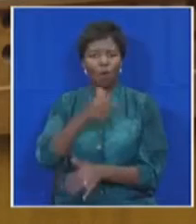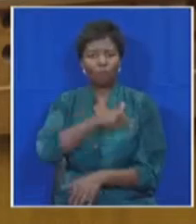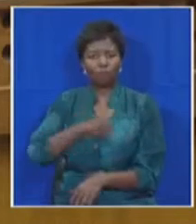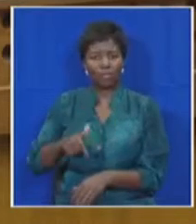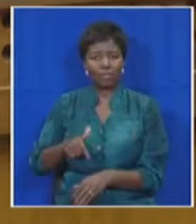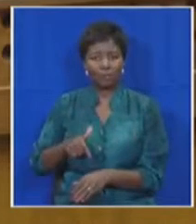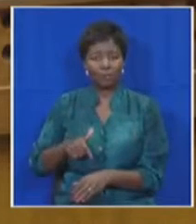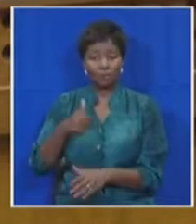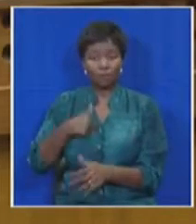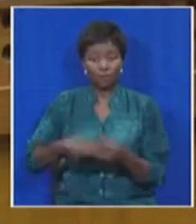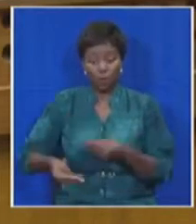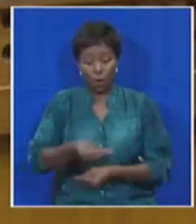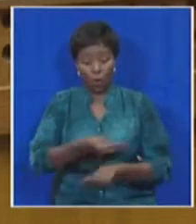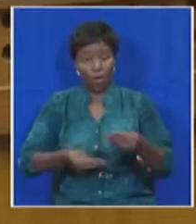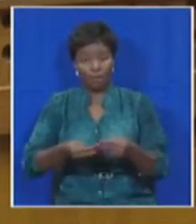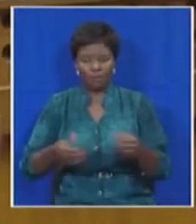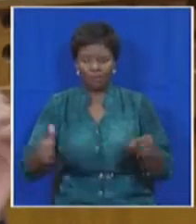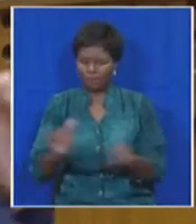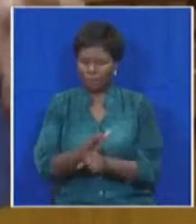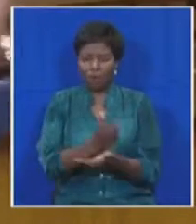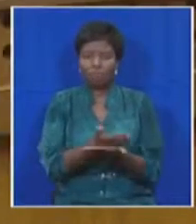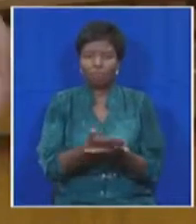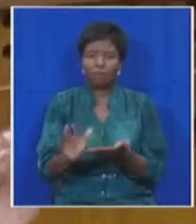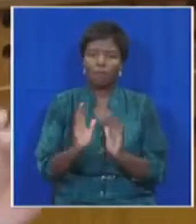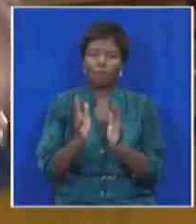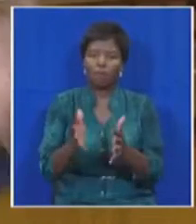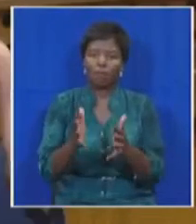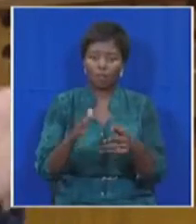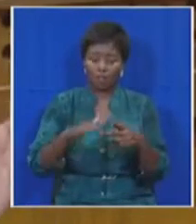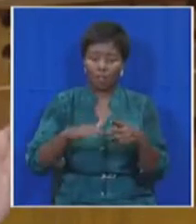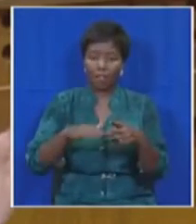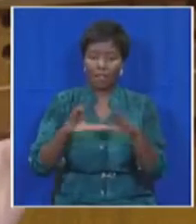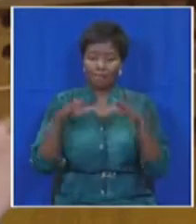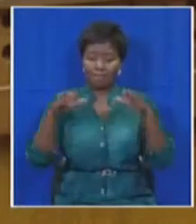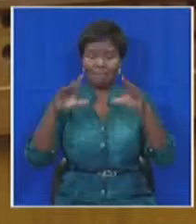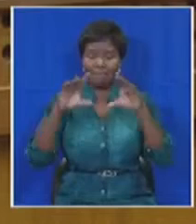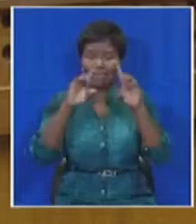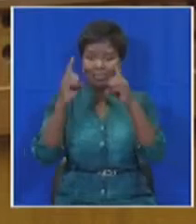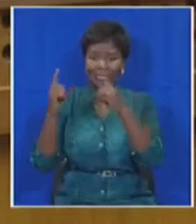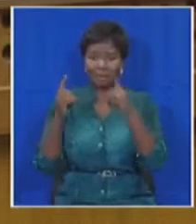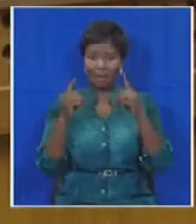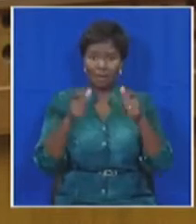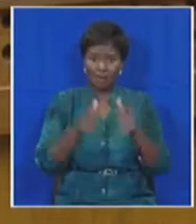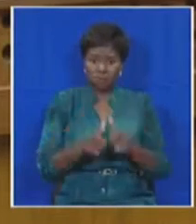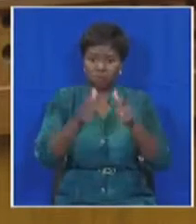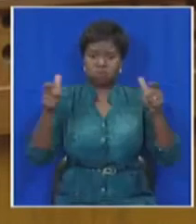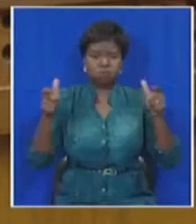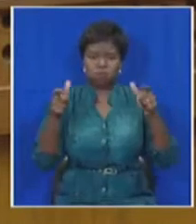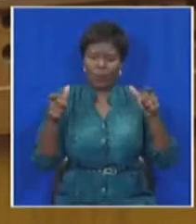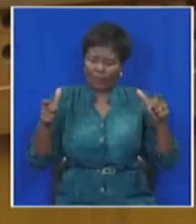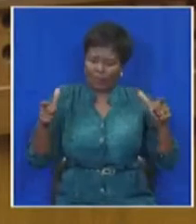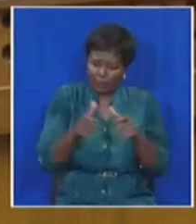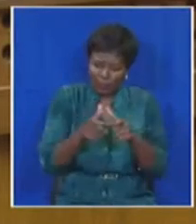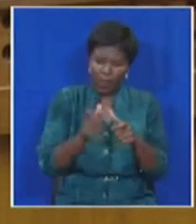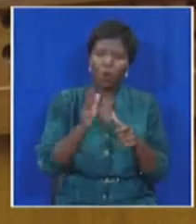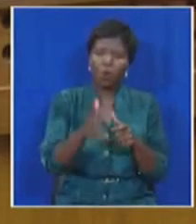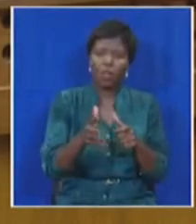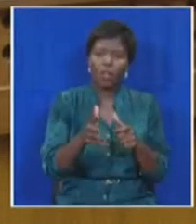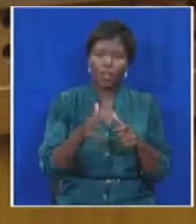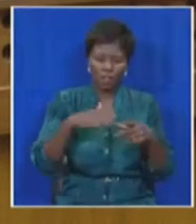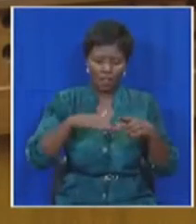stop corruption. We will trim the fat of our bloated, inefficient state by halving the number of ministries. Honorable Speaker.